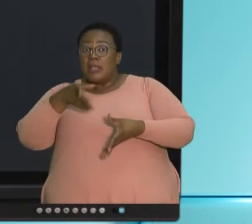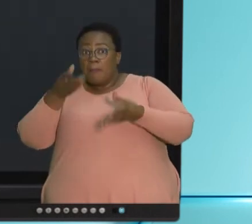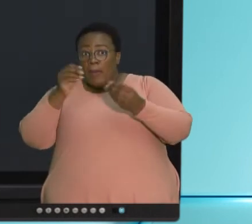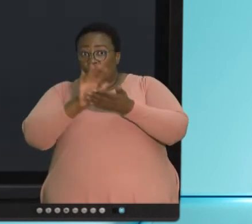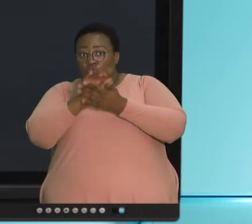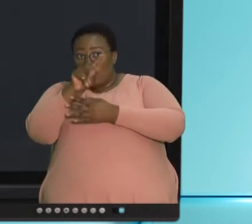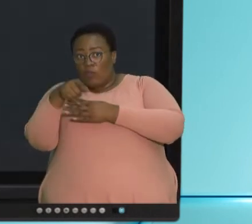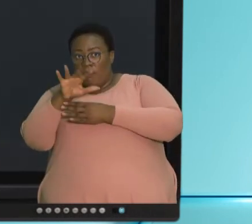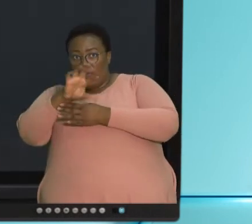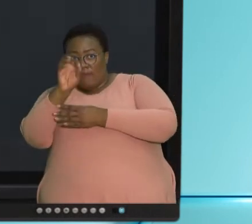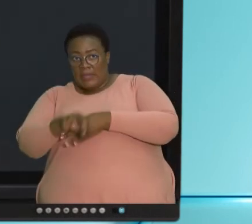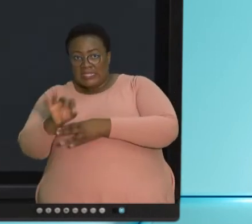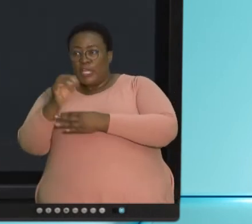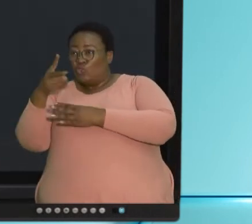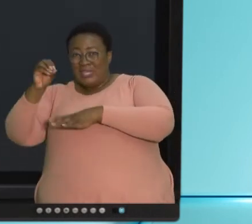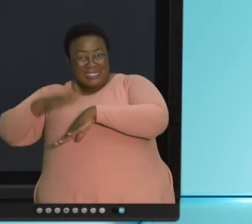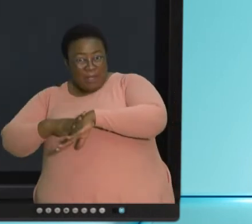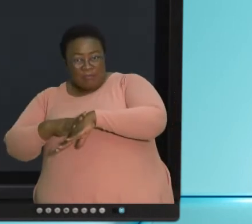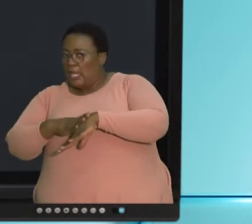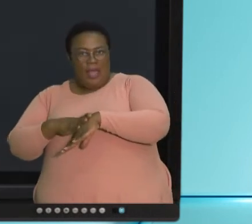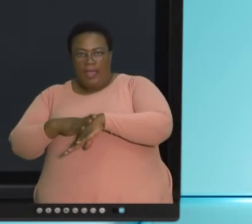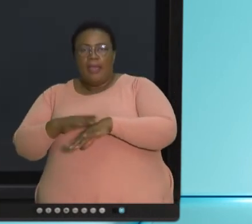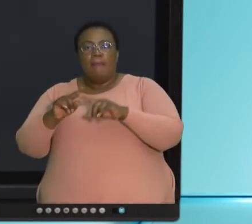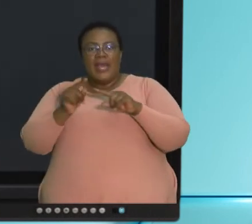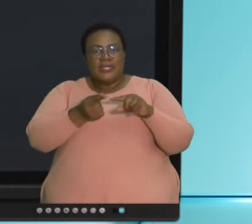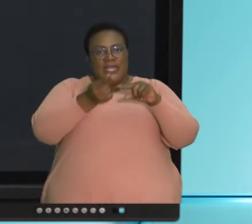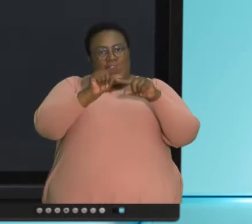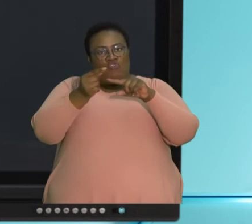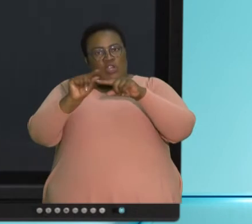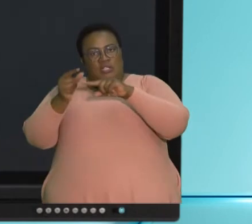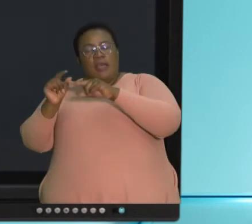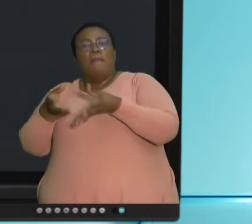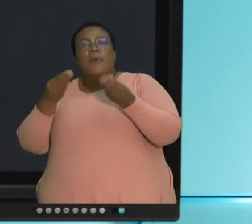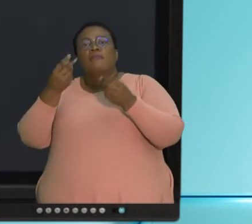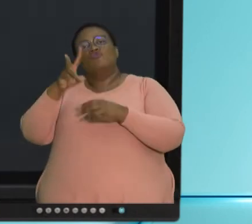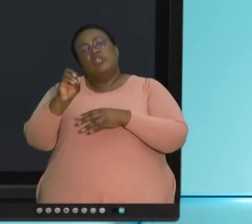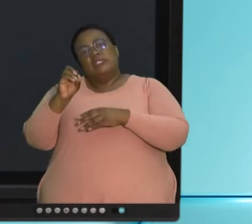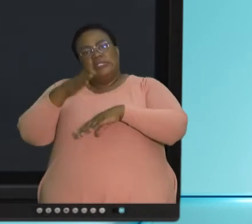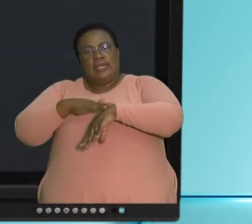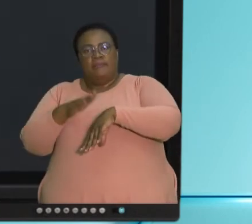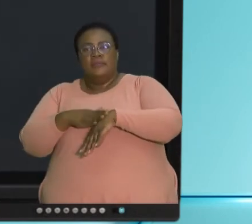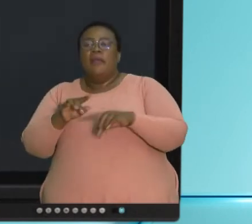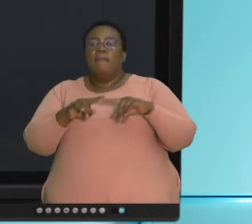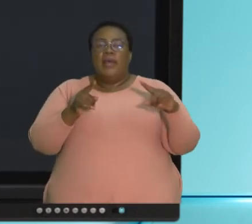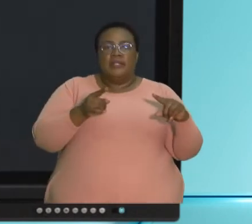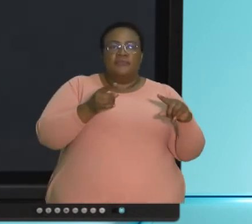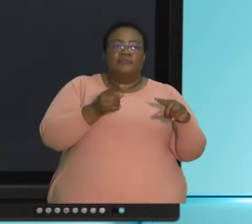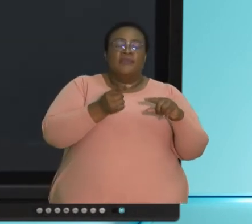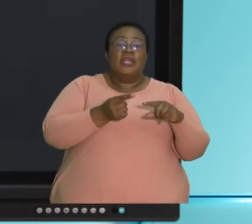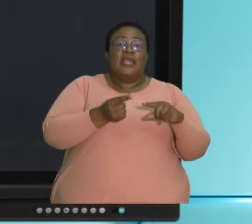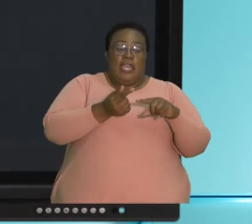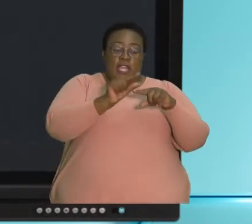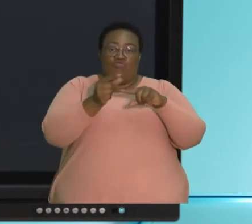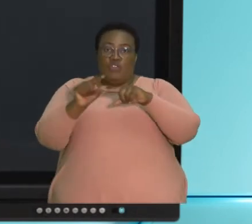times. No, understand me. She got the interest 20 times, but the interest was